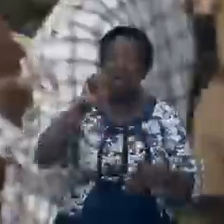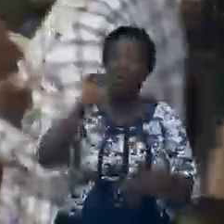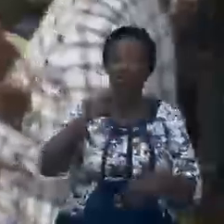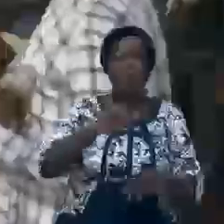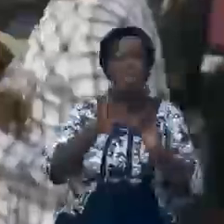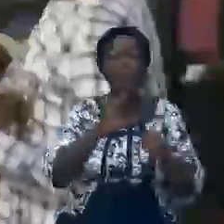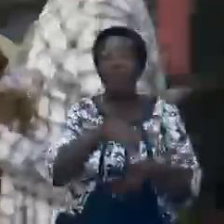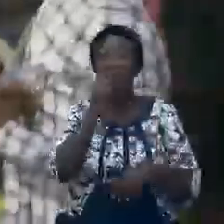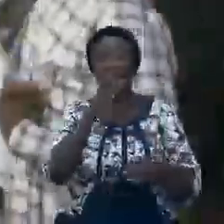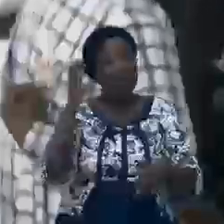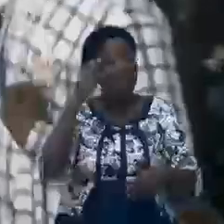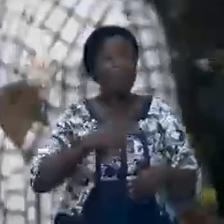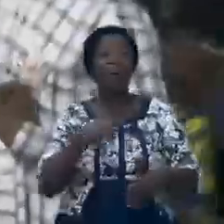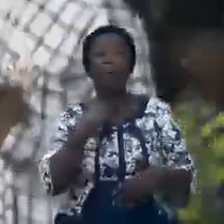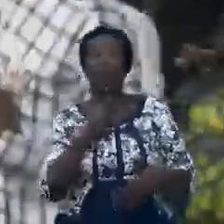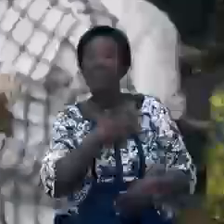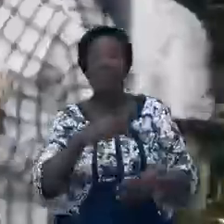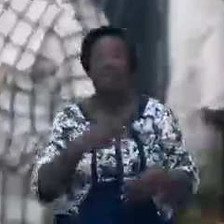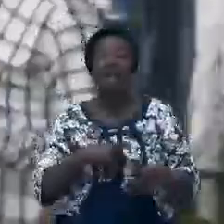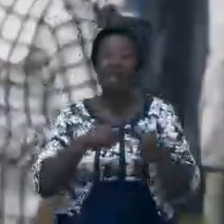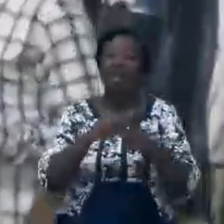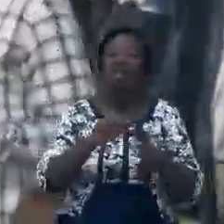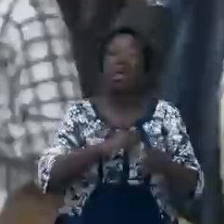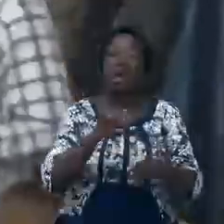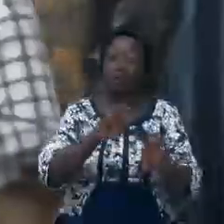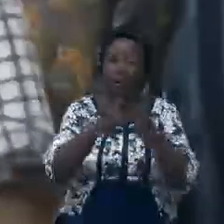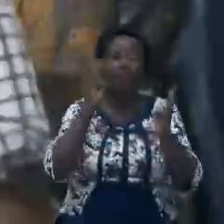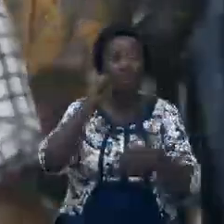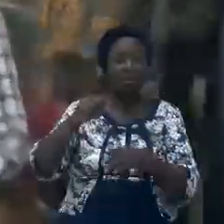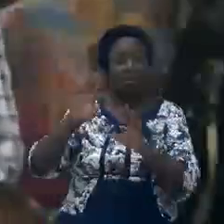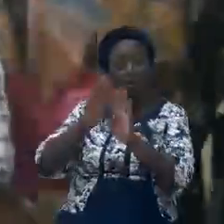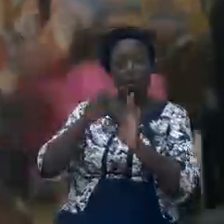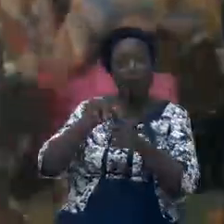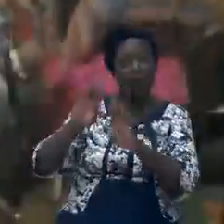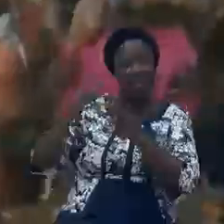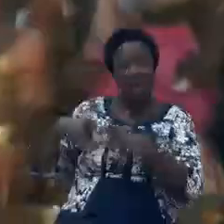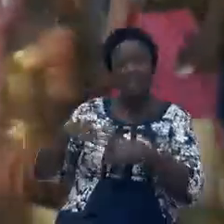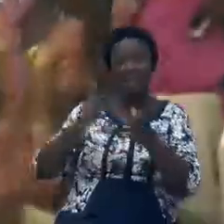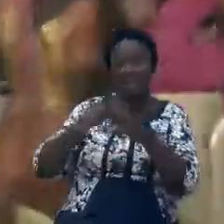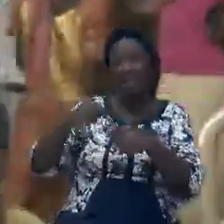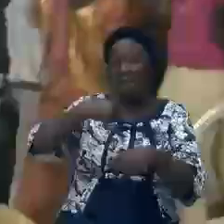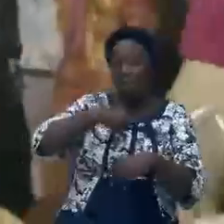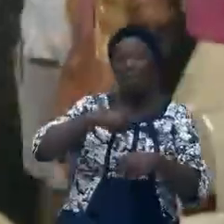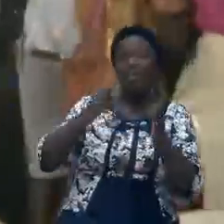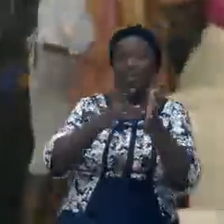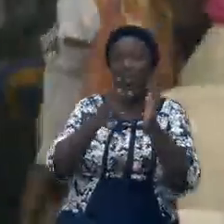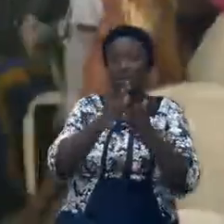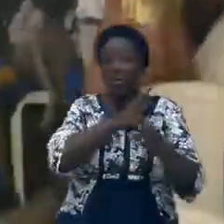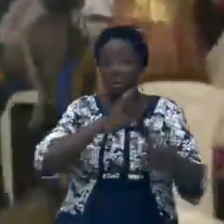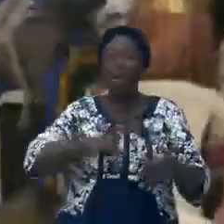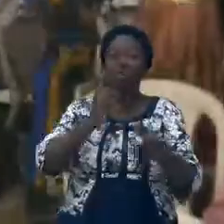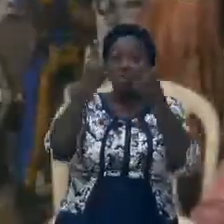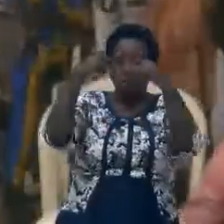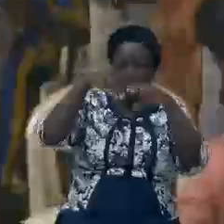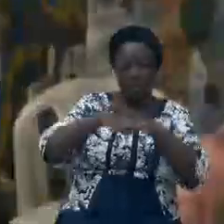I knock. If anyone hears my voice, then I will come in. He'll come in now. And you